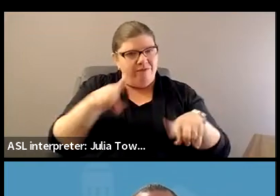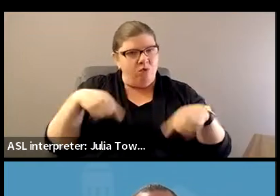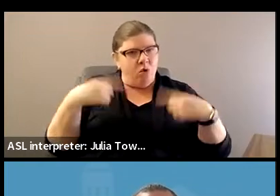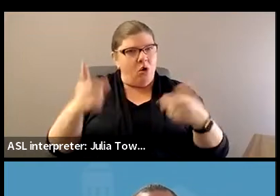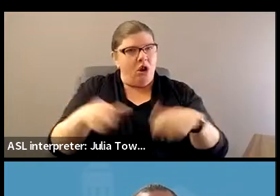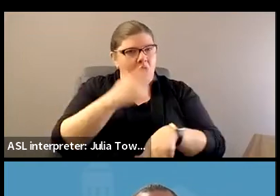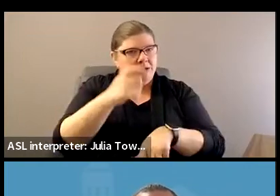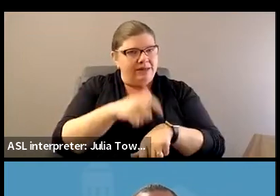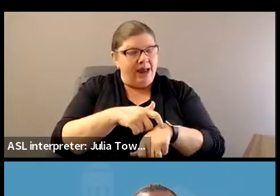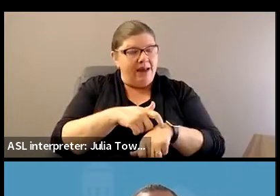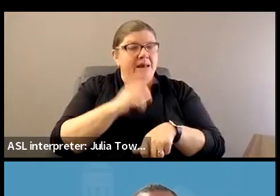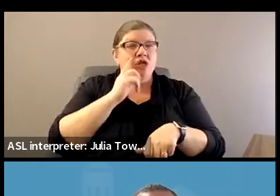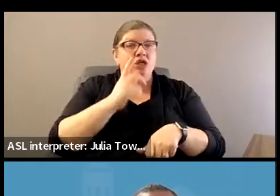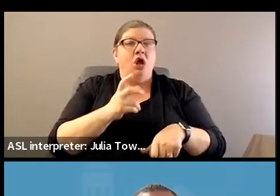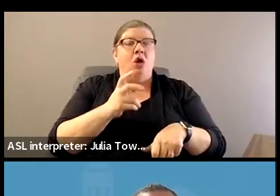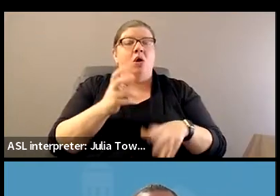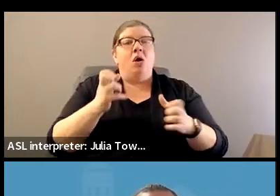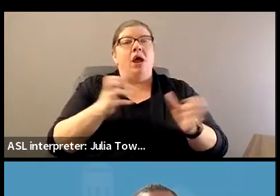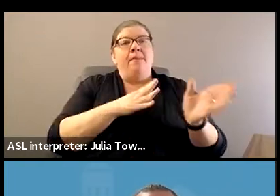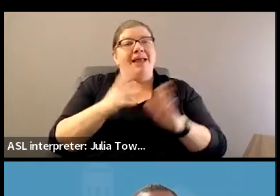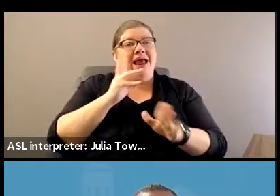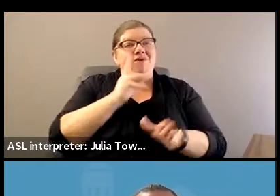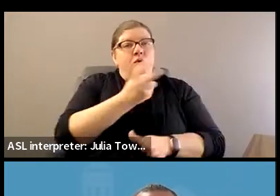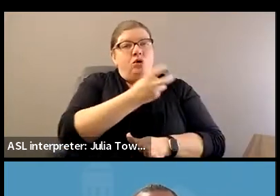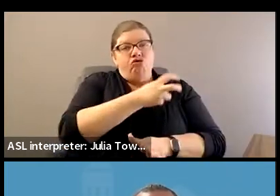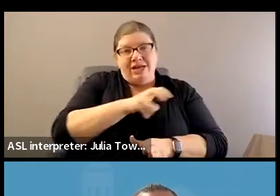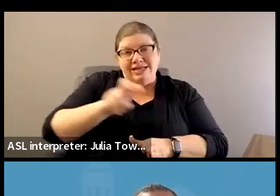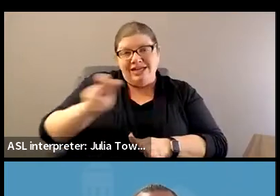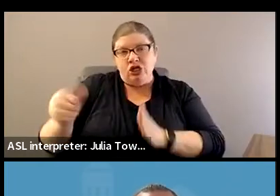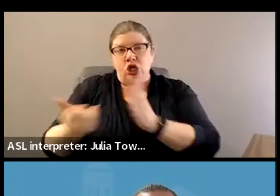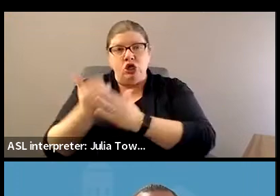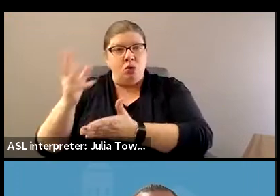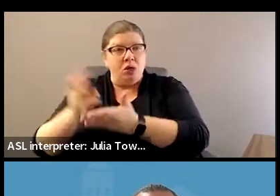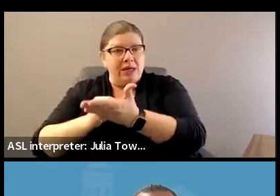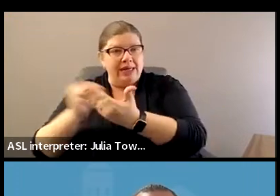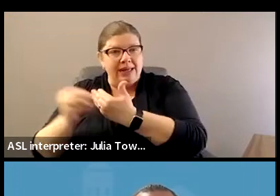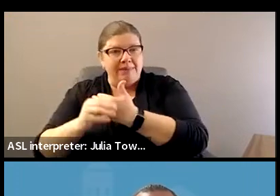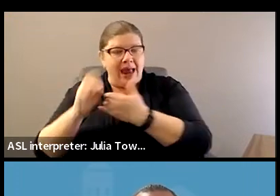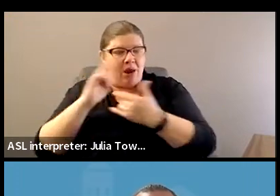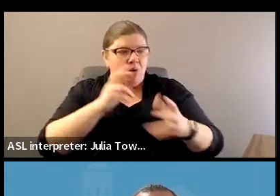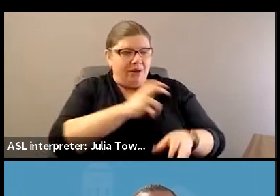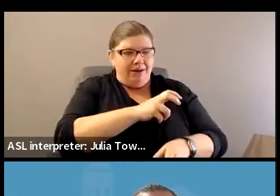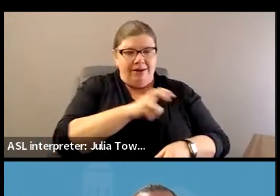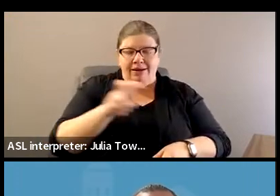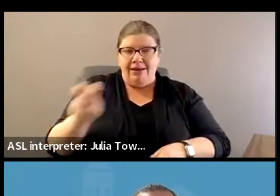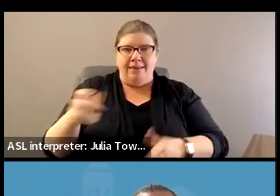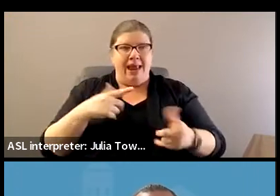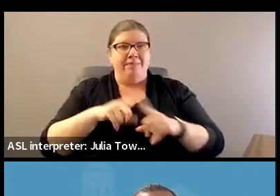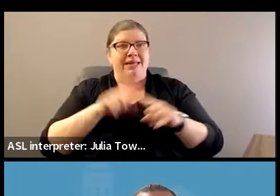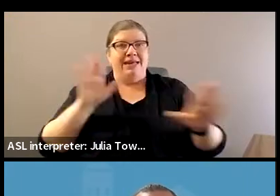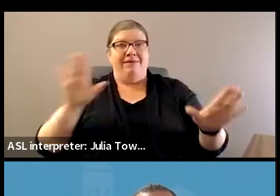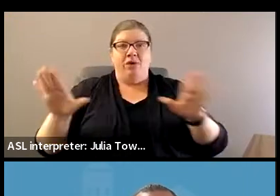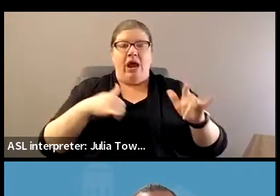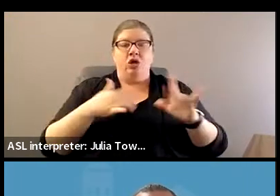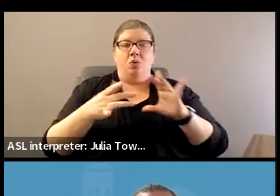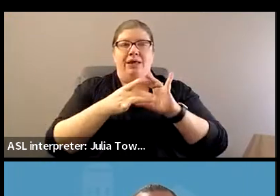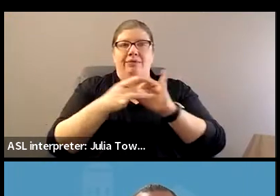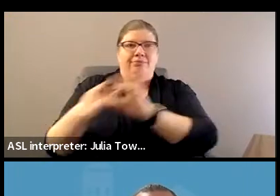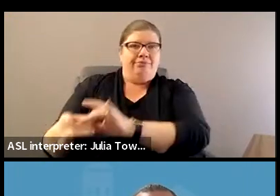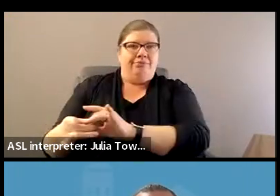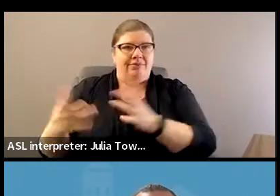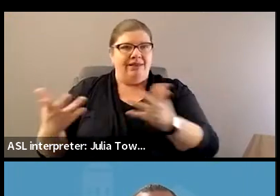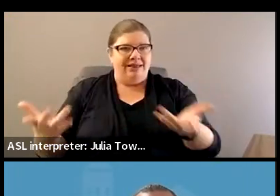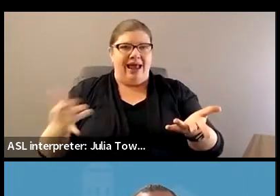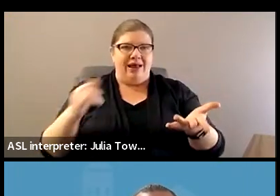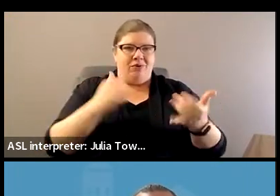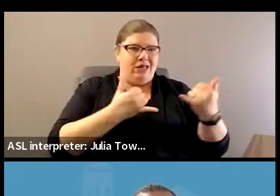is there a transition plan to go to this new, how we link that? Because they may be very different, but how do we link, or do you do that when